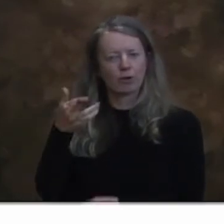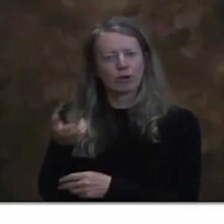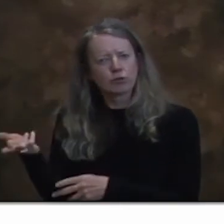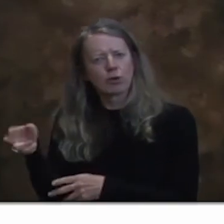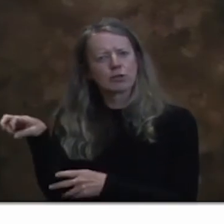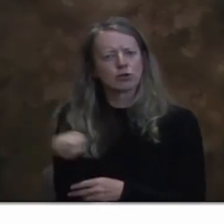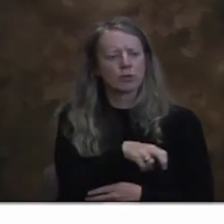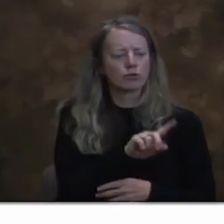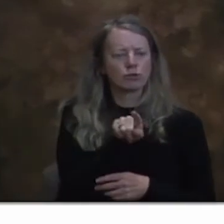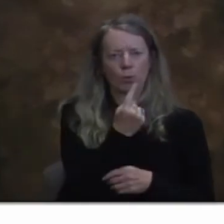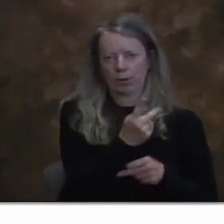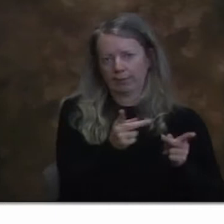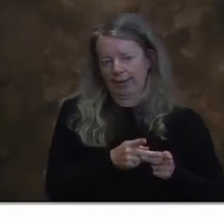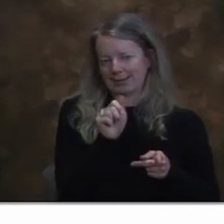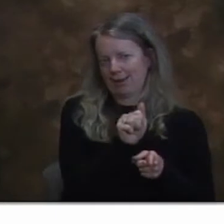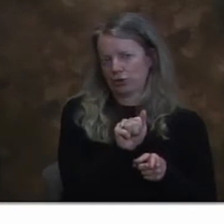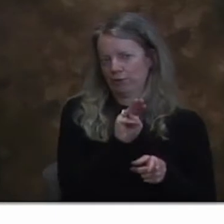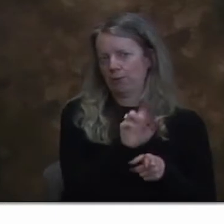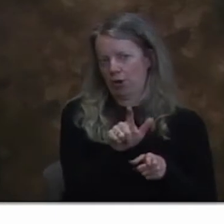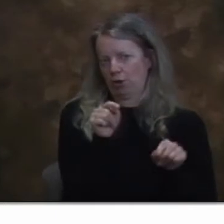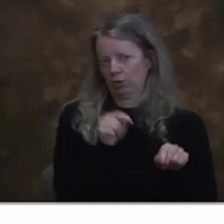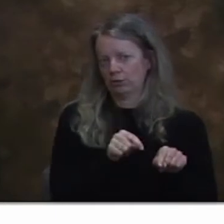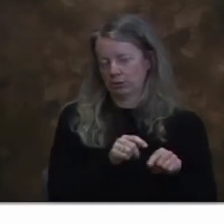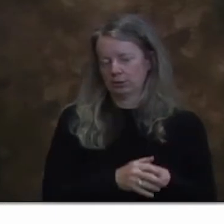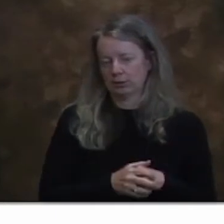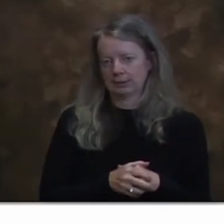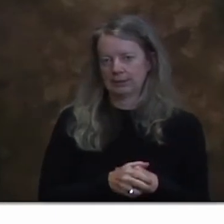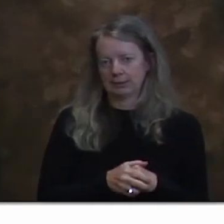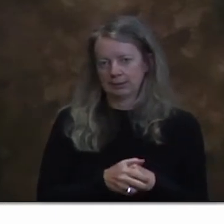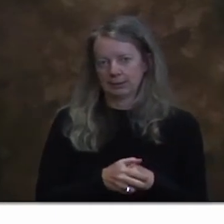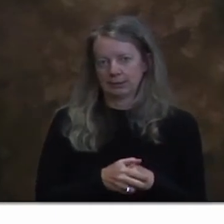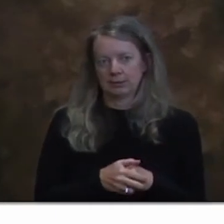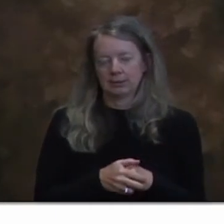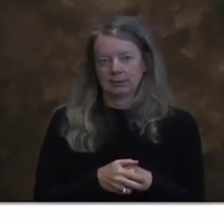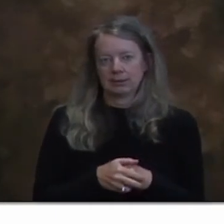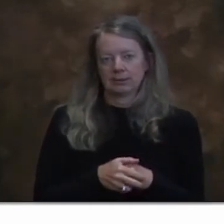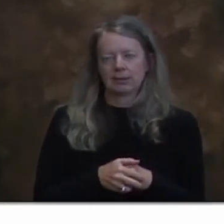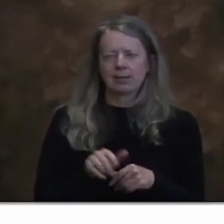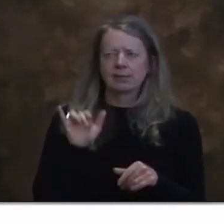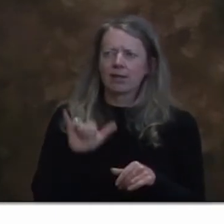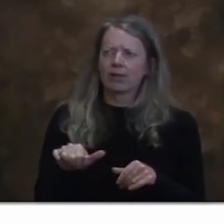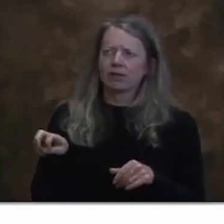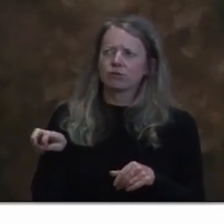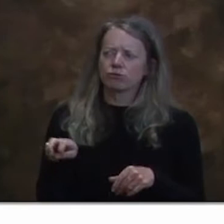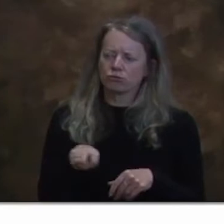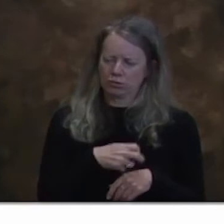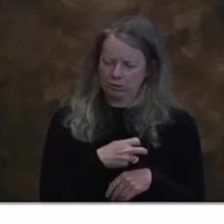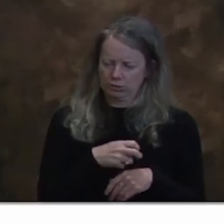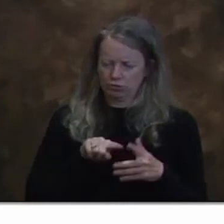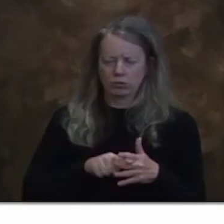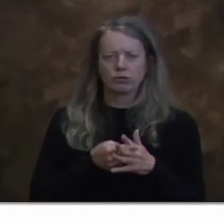Mall site. In addition, and I wanted to say that began on